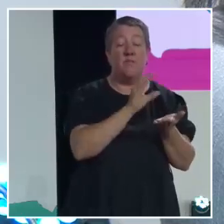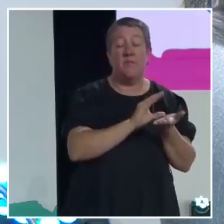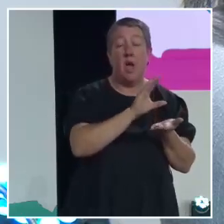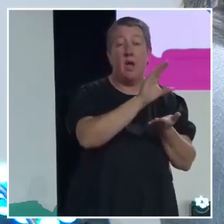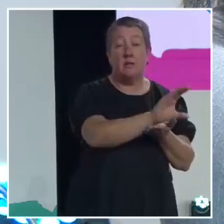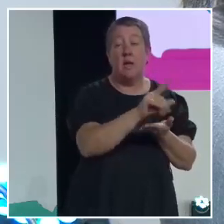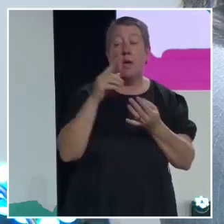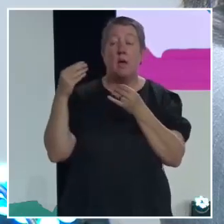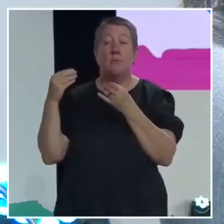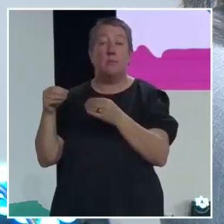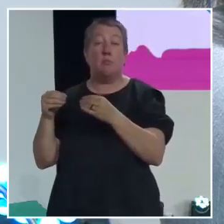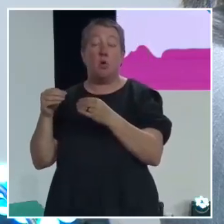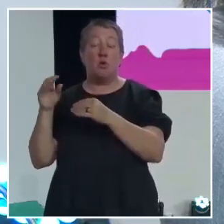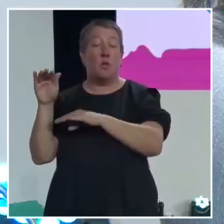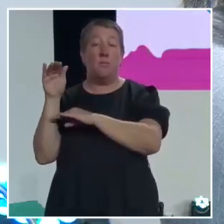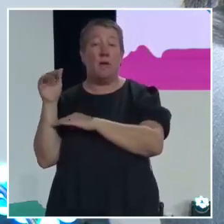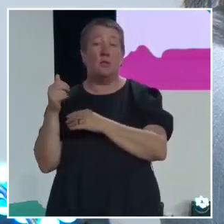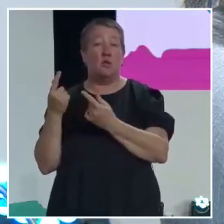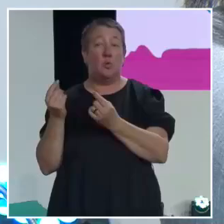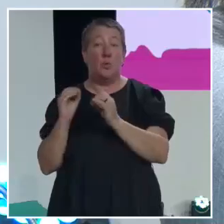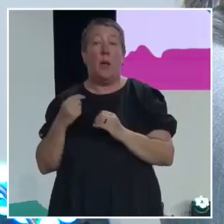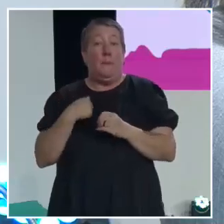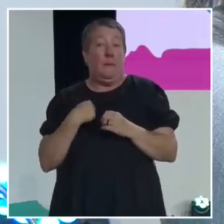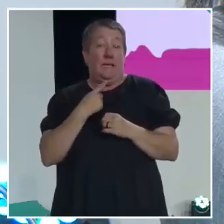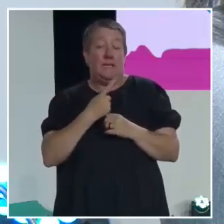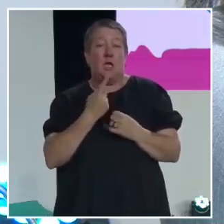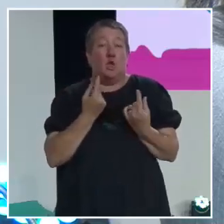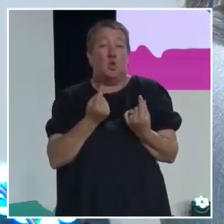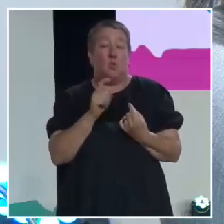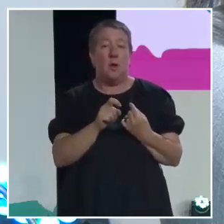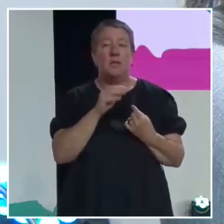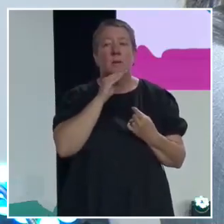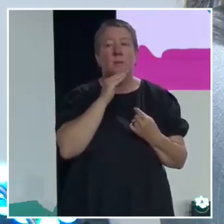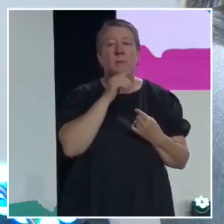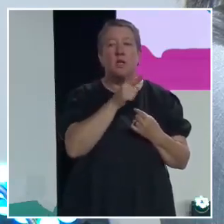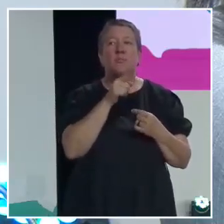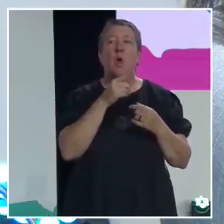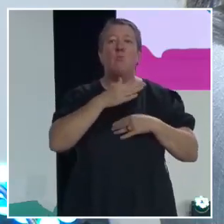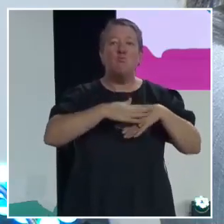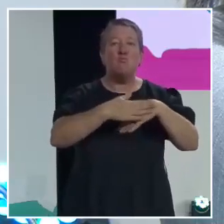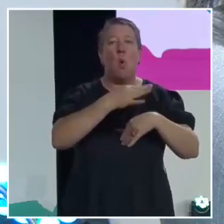do, what you are creating more risk in the system. So someone has to